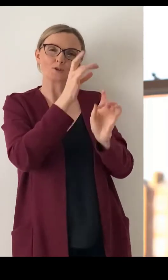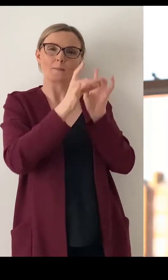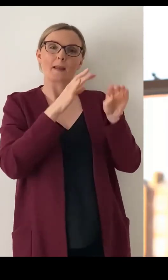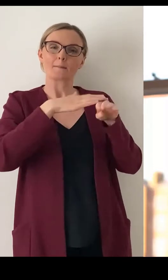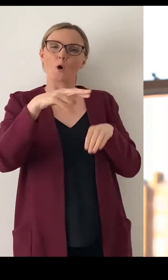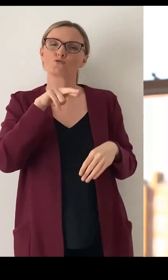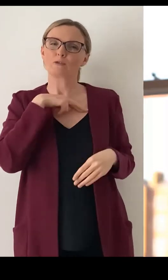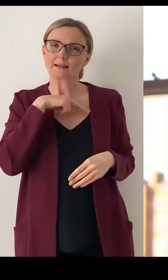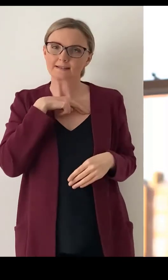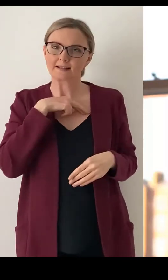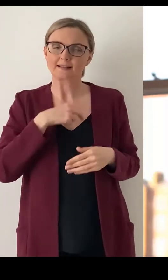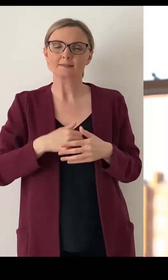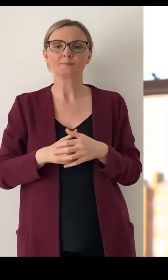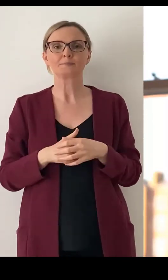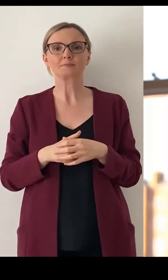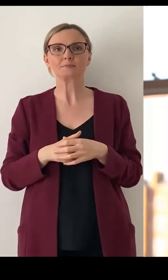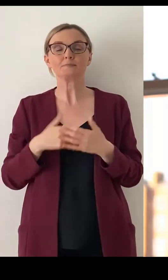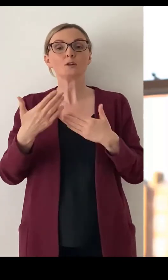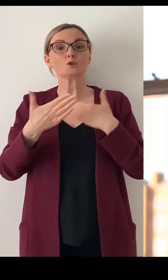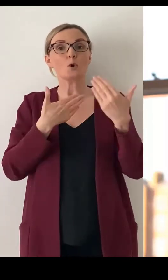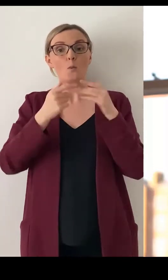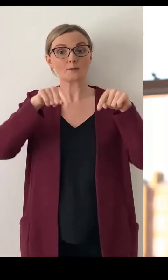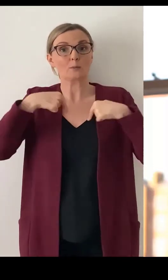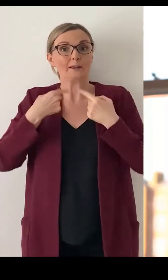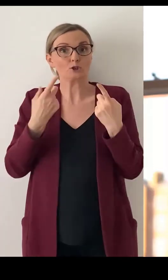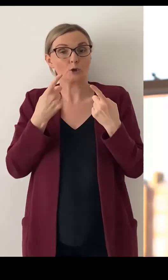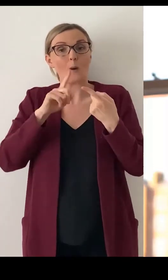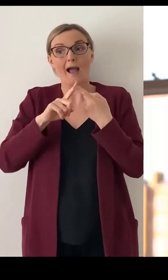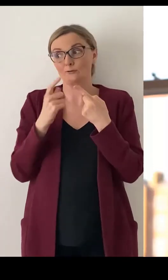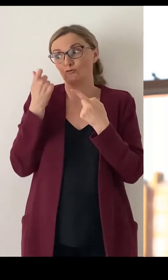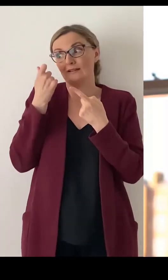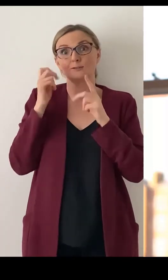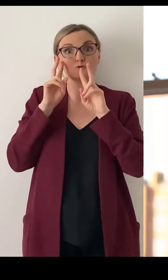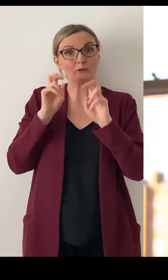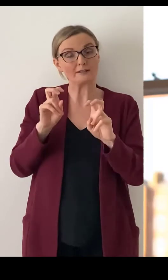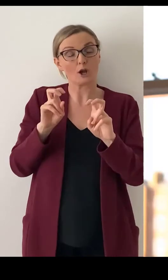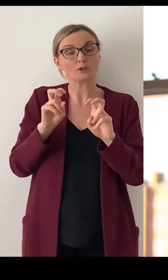realistic. And what we do is, and what a lot of the recent research